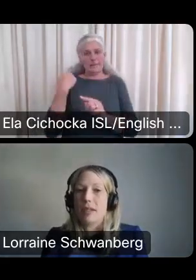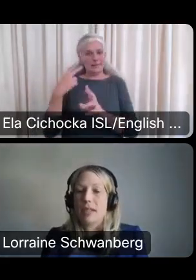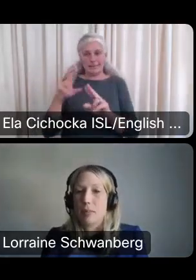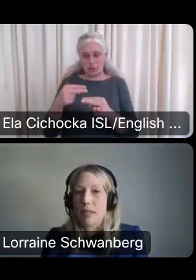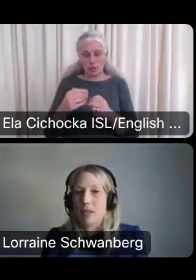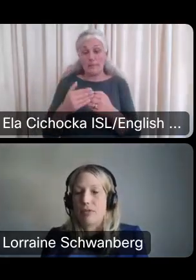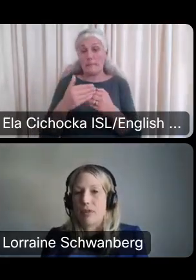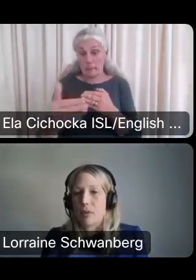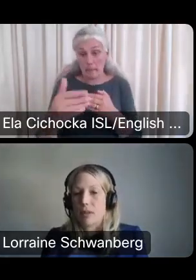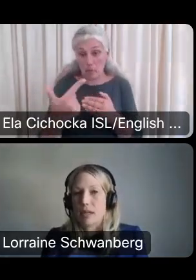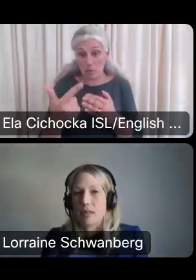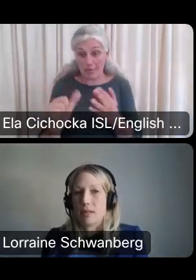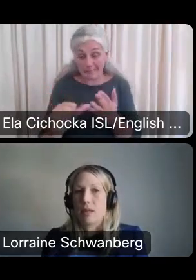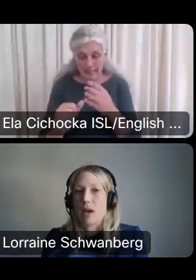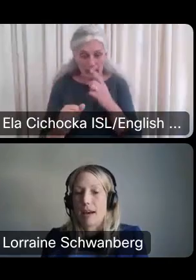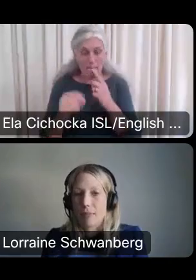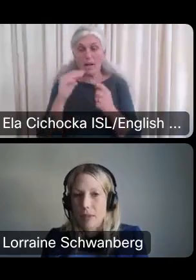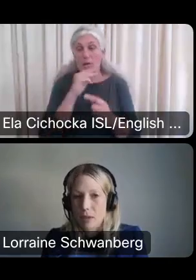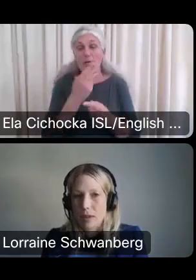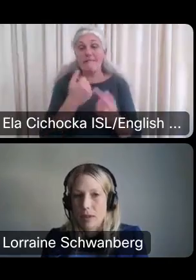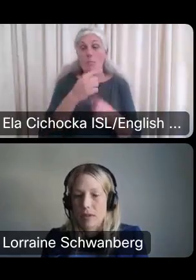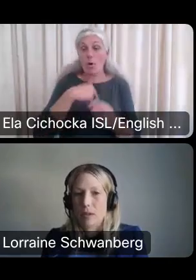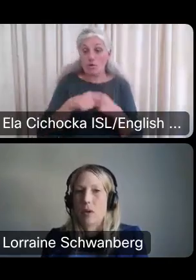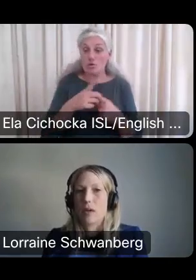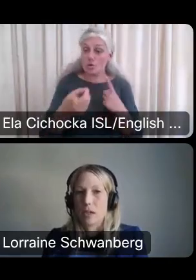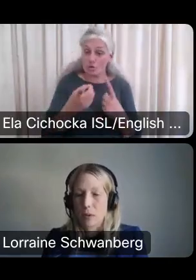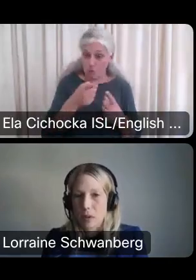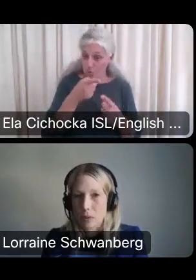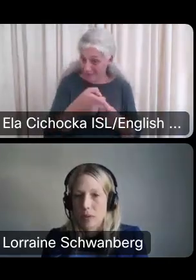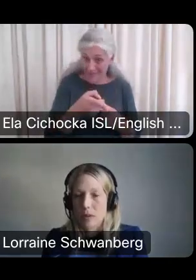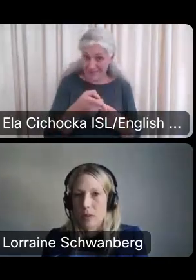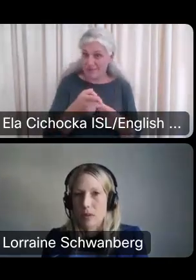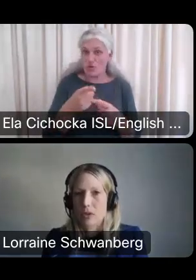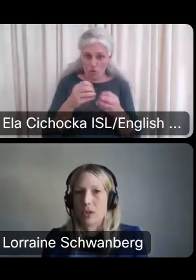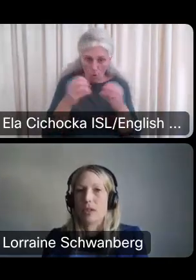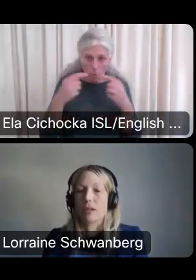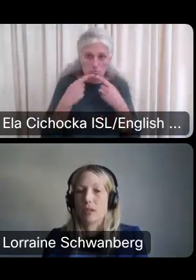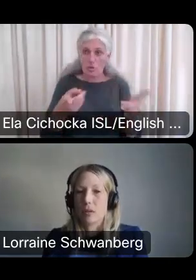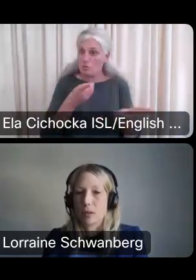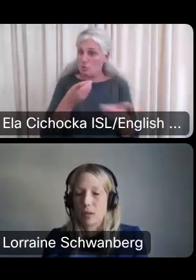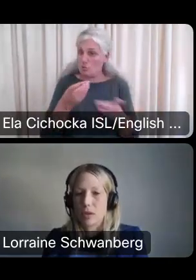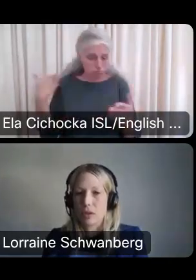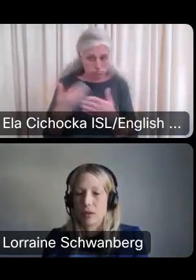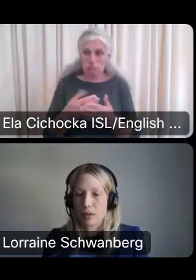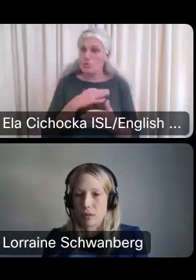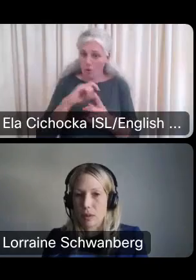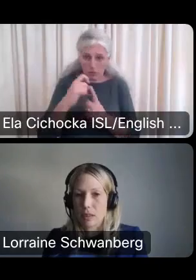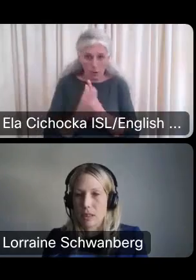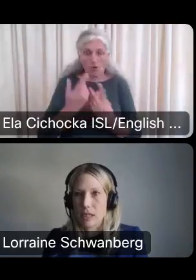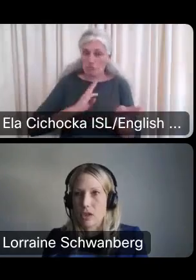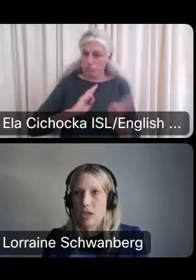the key message from us is you have been doing this. You are doing open disclosure. There's a good culture across